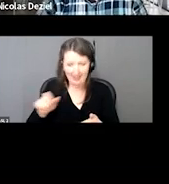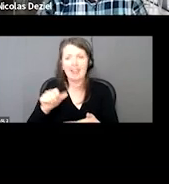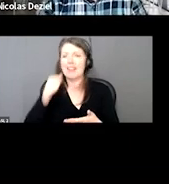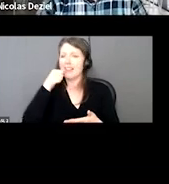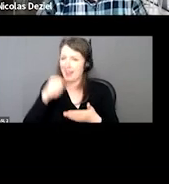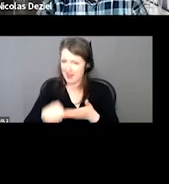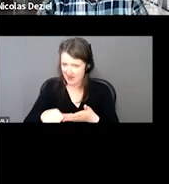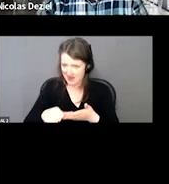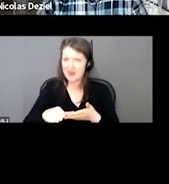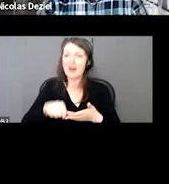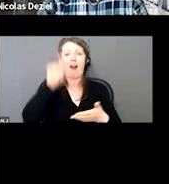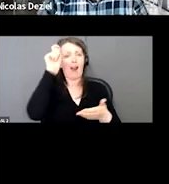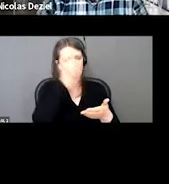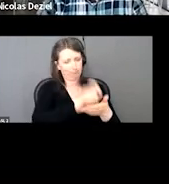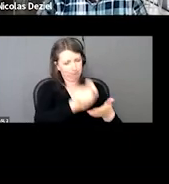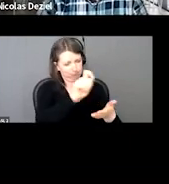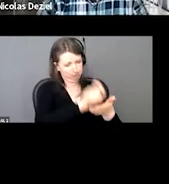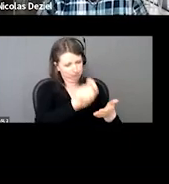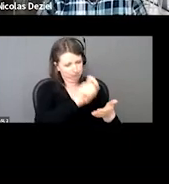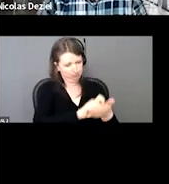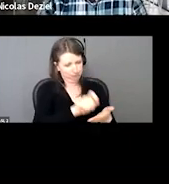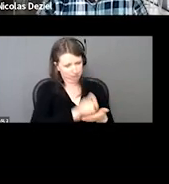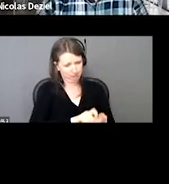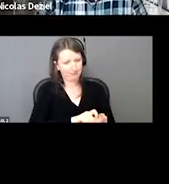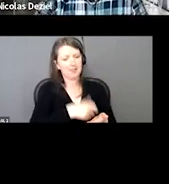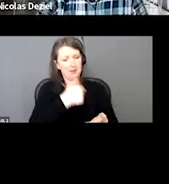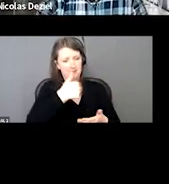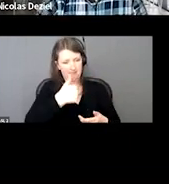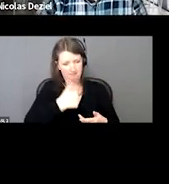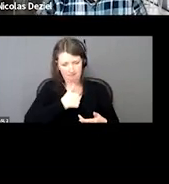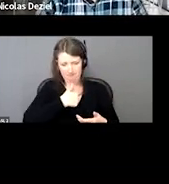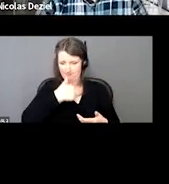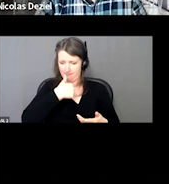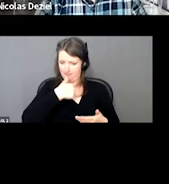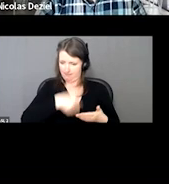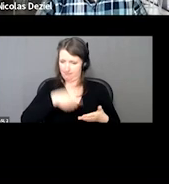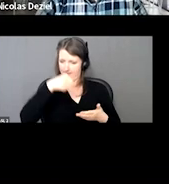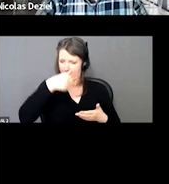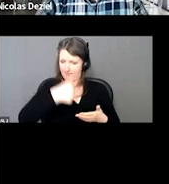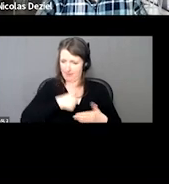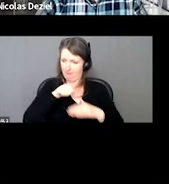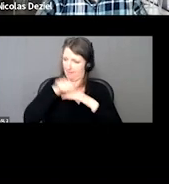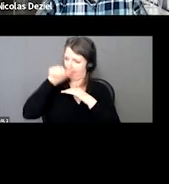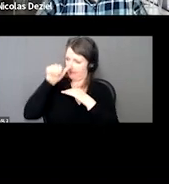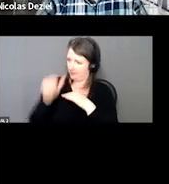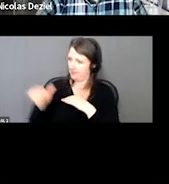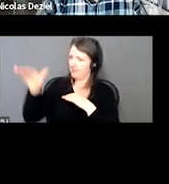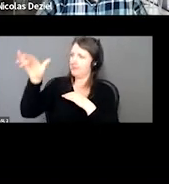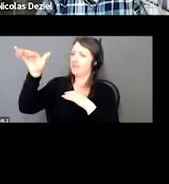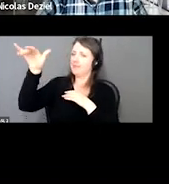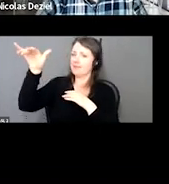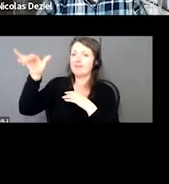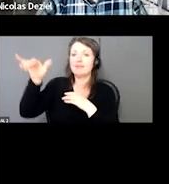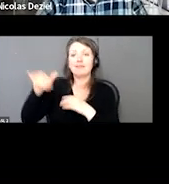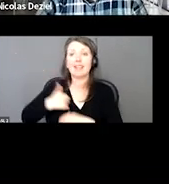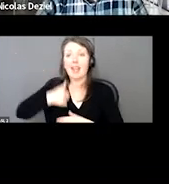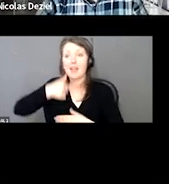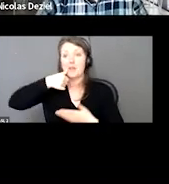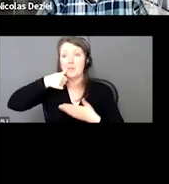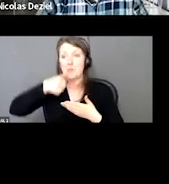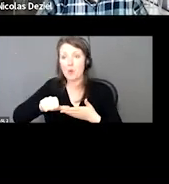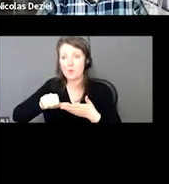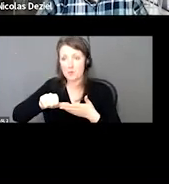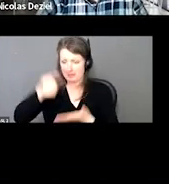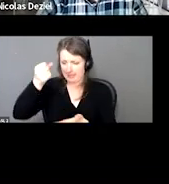Post stamp saying that postage information, the date, and it's a myth. It